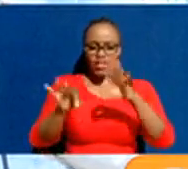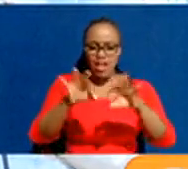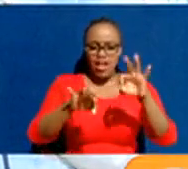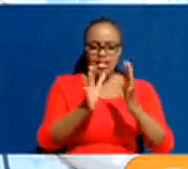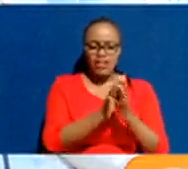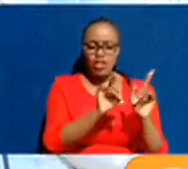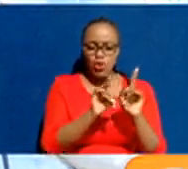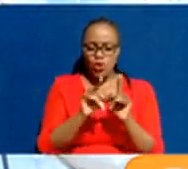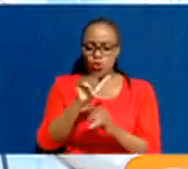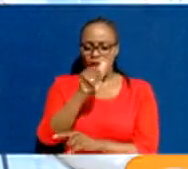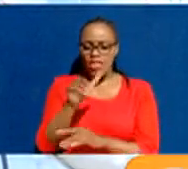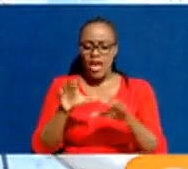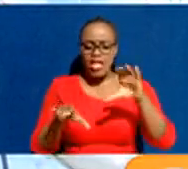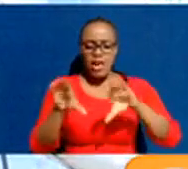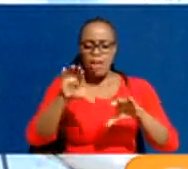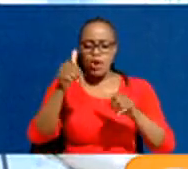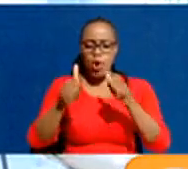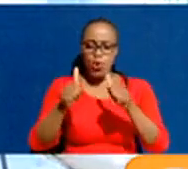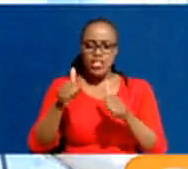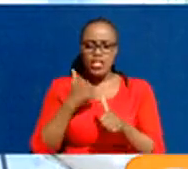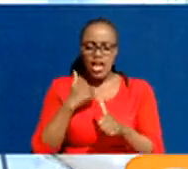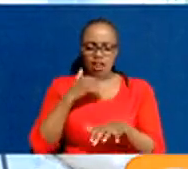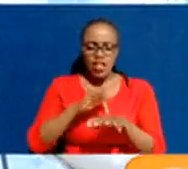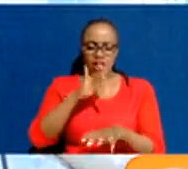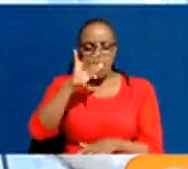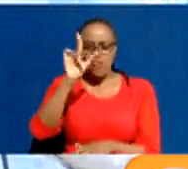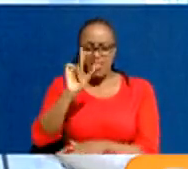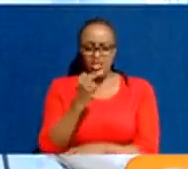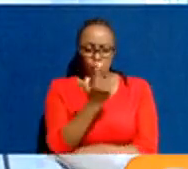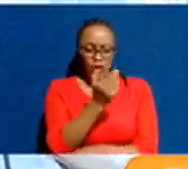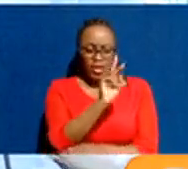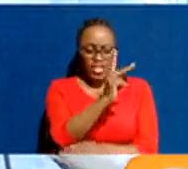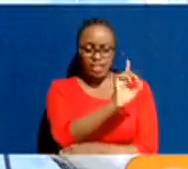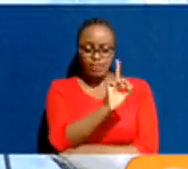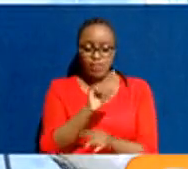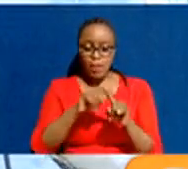agrochemicals that is hitting the entire region and not just Kenya and the coast region.